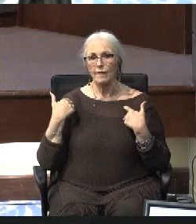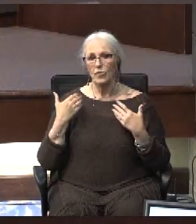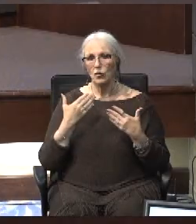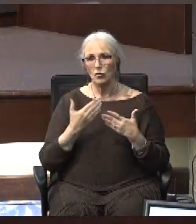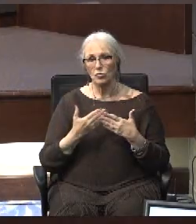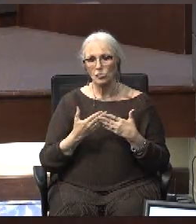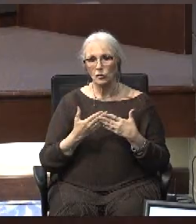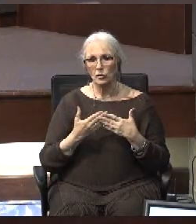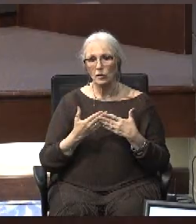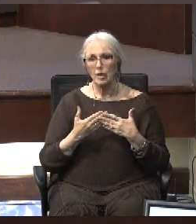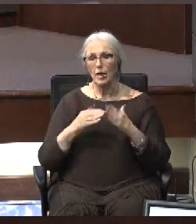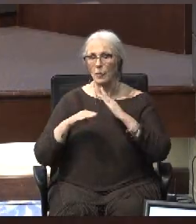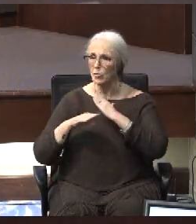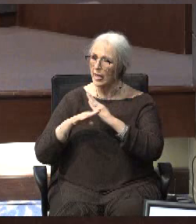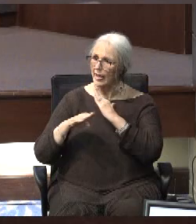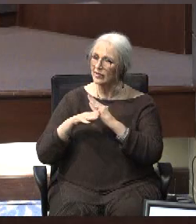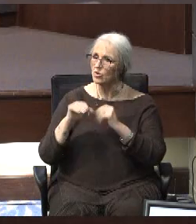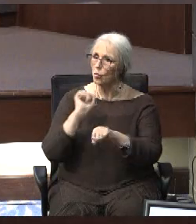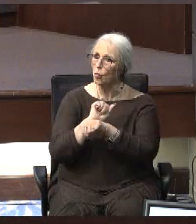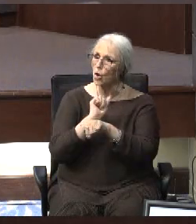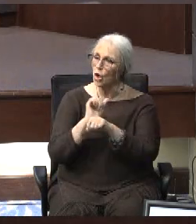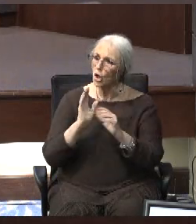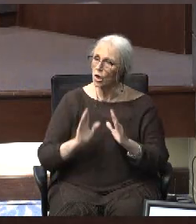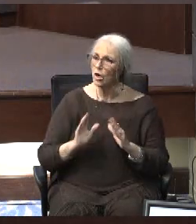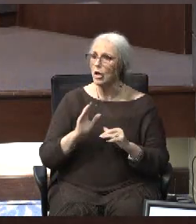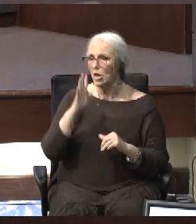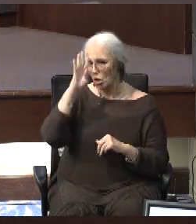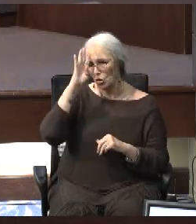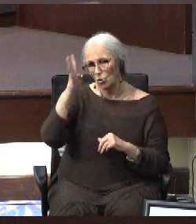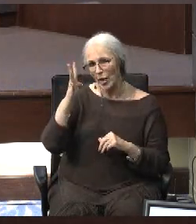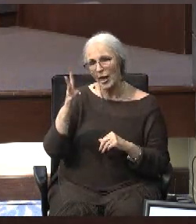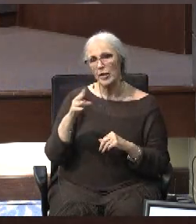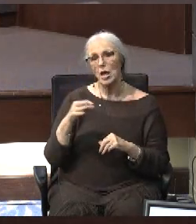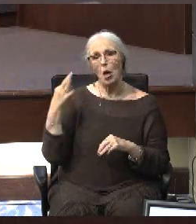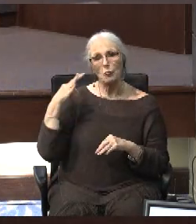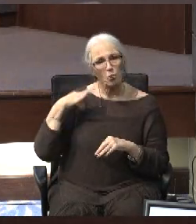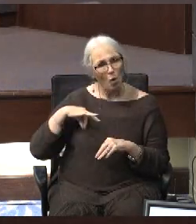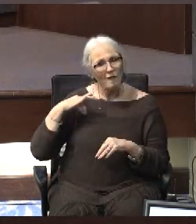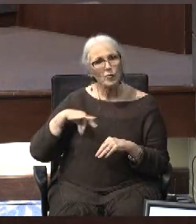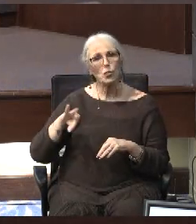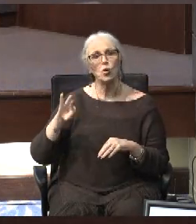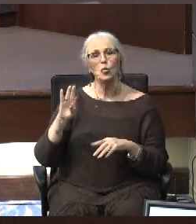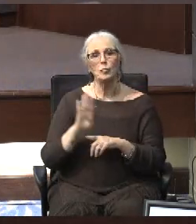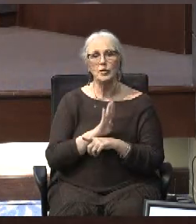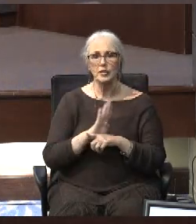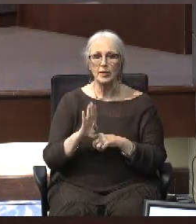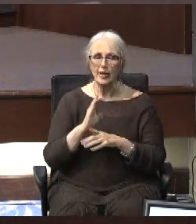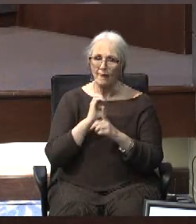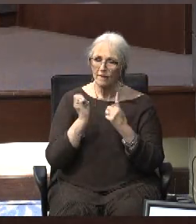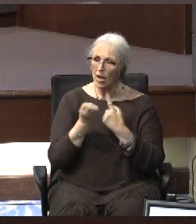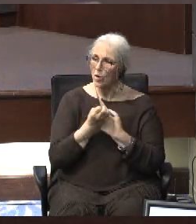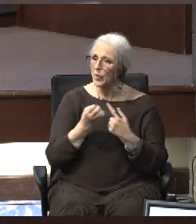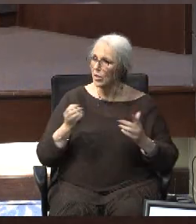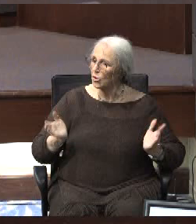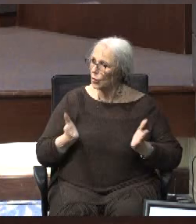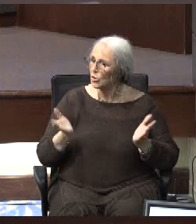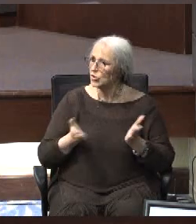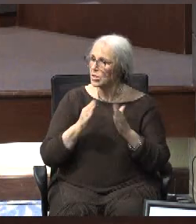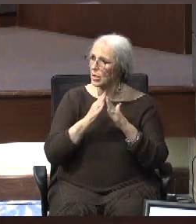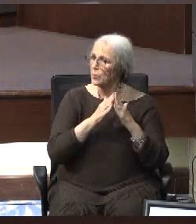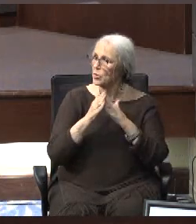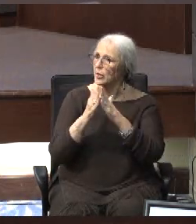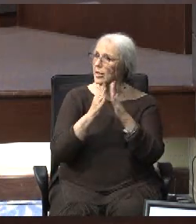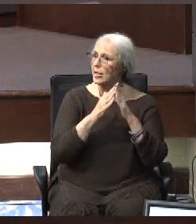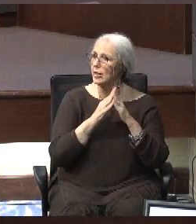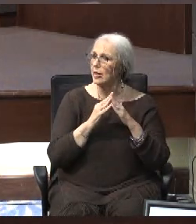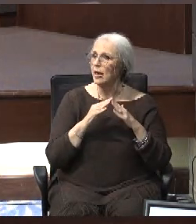that protect both the workers and create a profitable business environment, so that felt encouraging to me. Along similar lines,